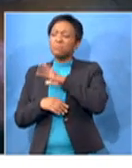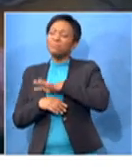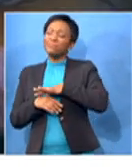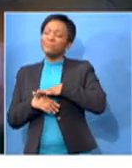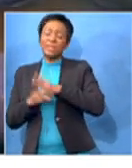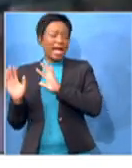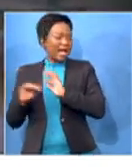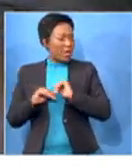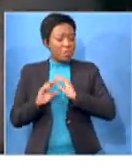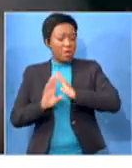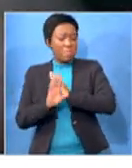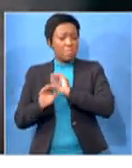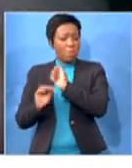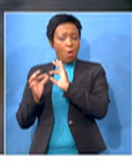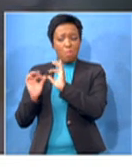families' domestic affairs.